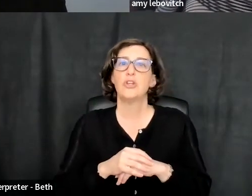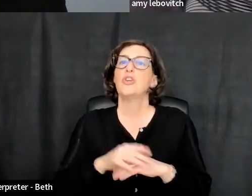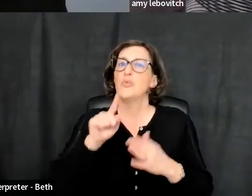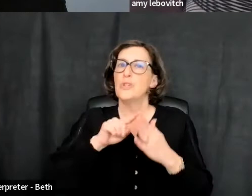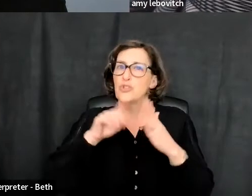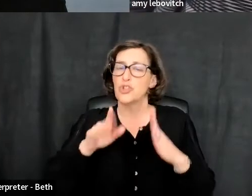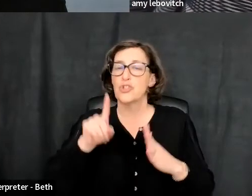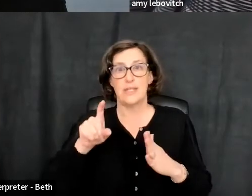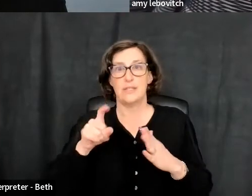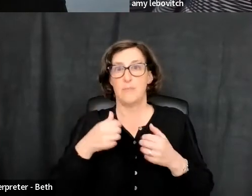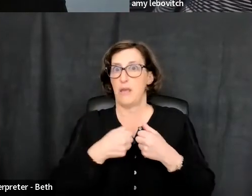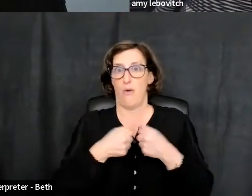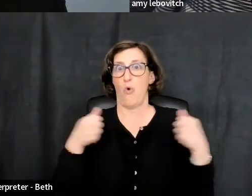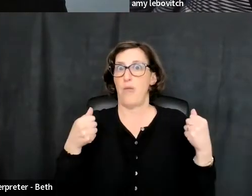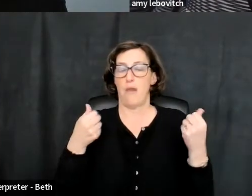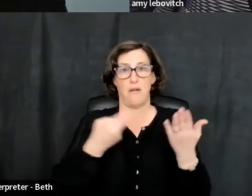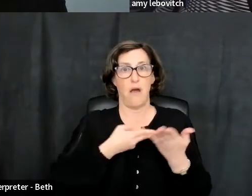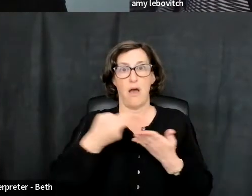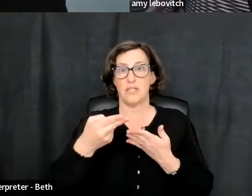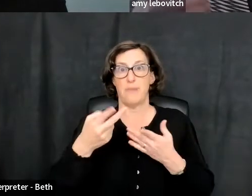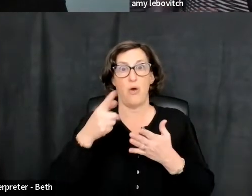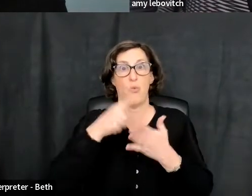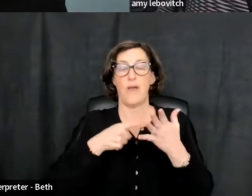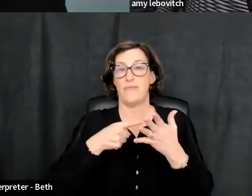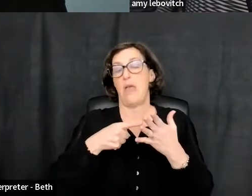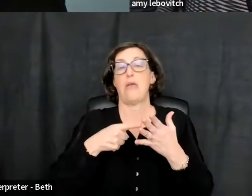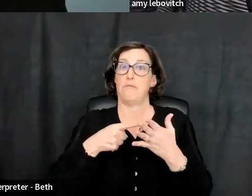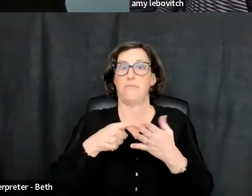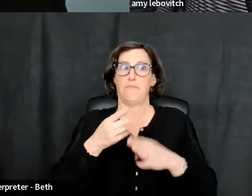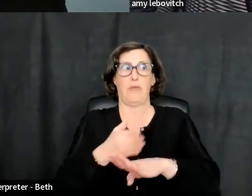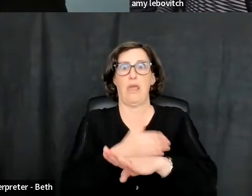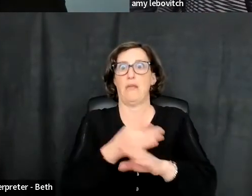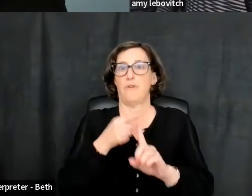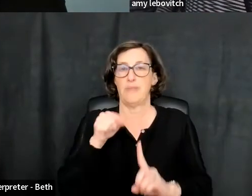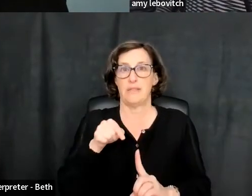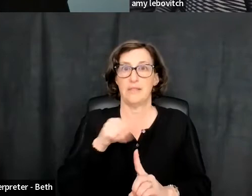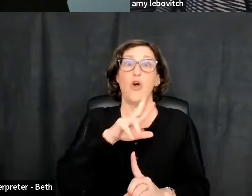this personally and also professionally.